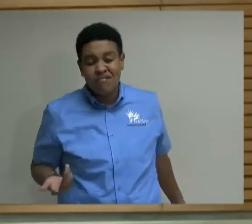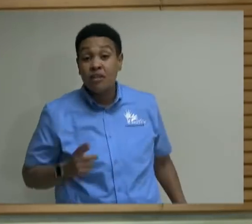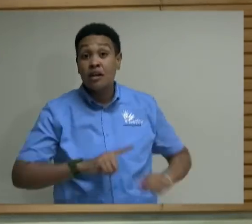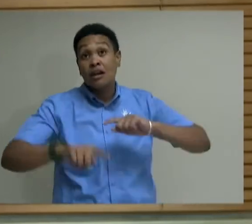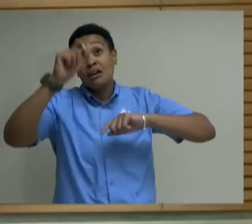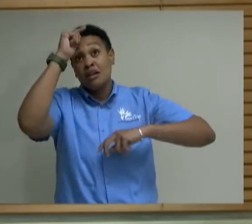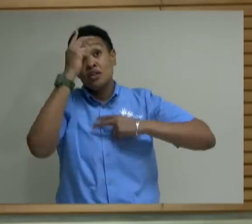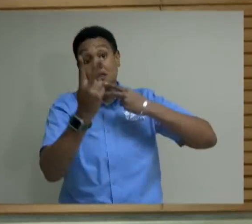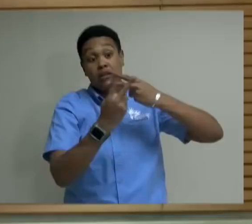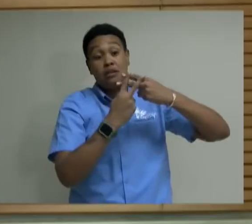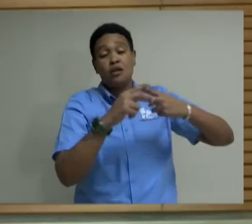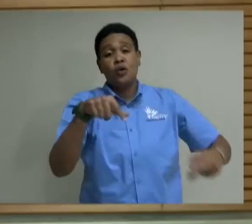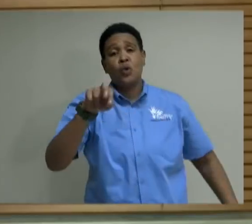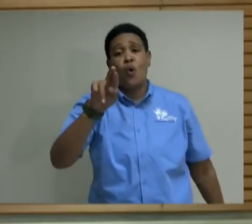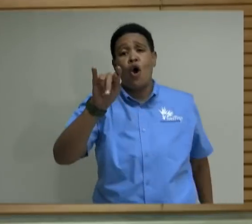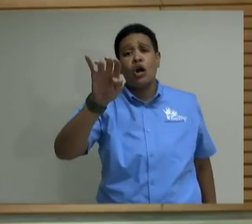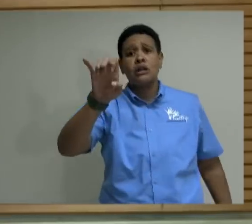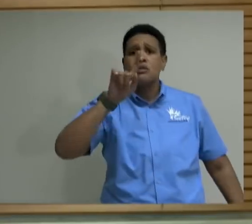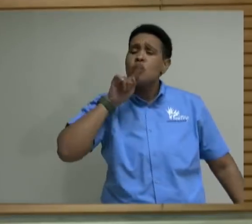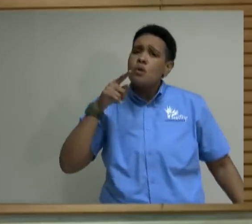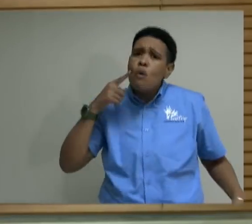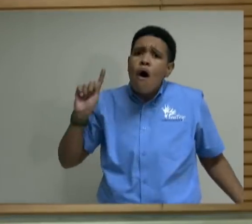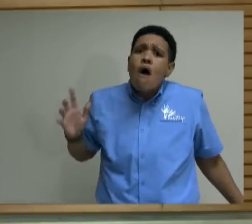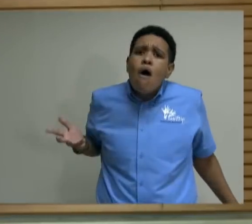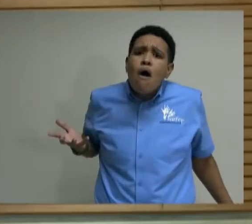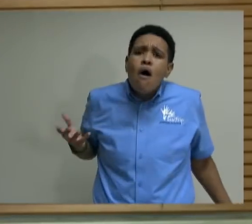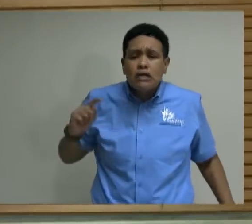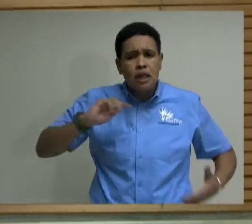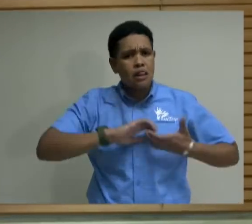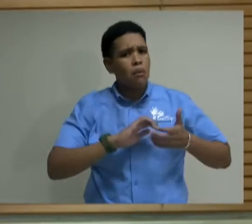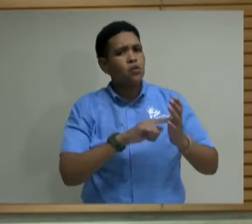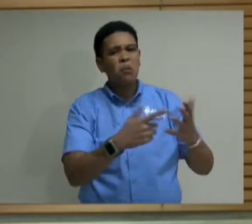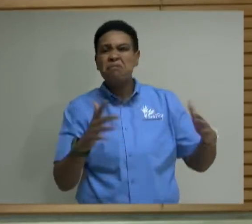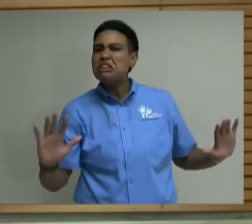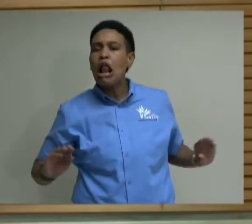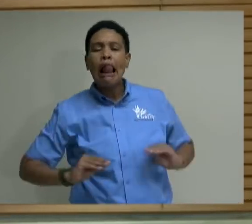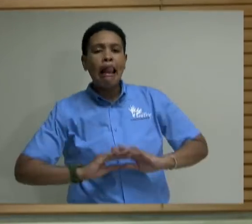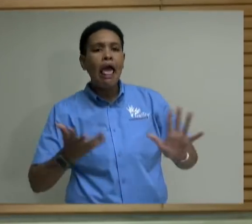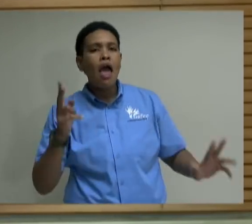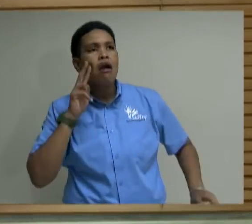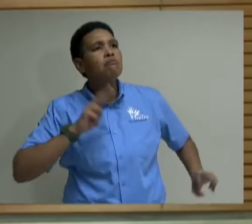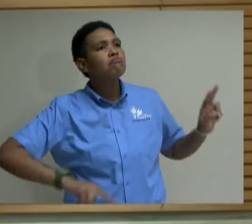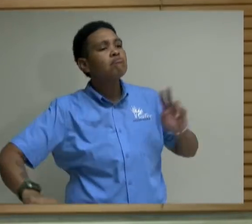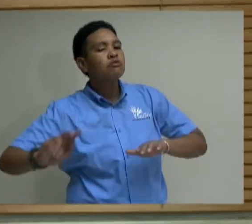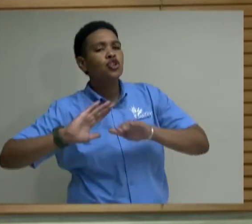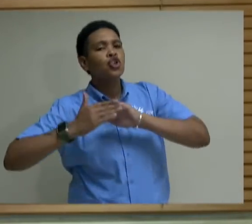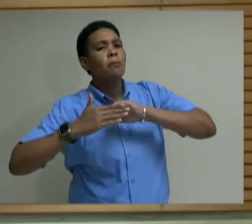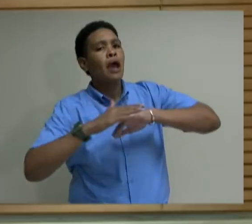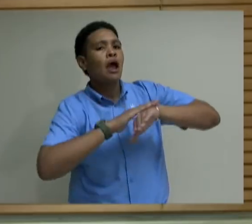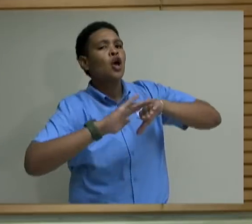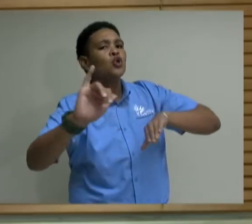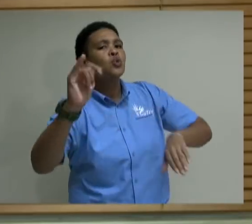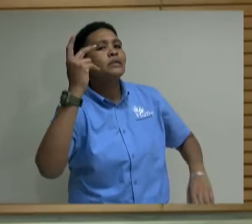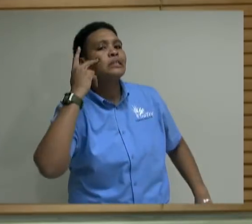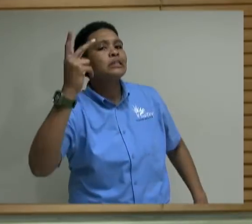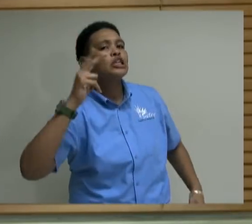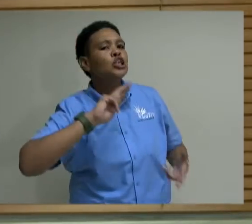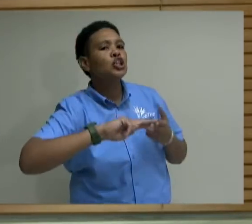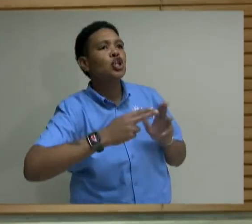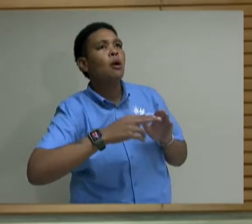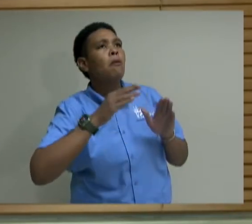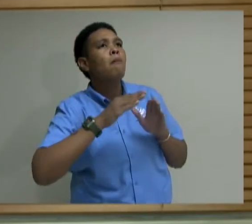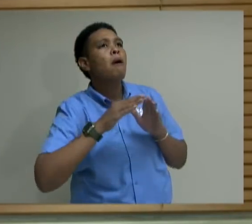does work, and I think St. Thomas is an indication of that, and indeed the country, based on what we're seeing with the numbers now,